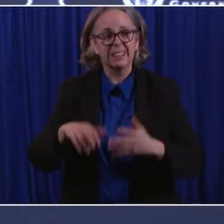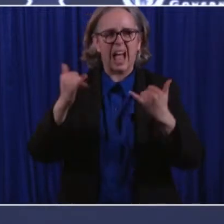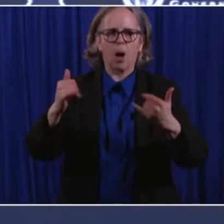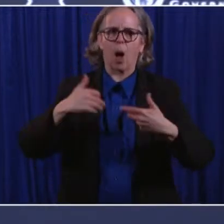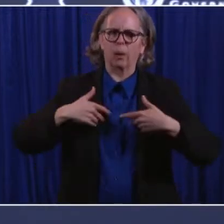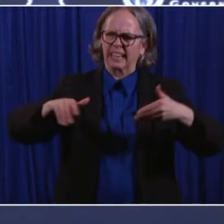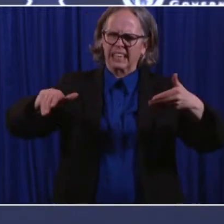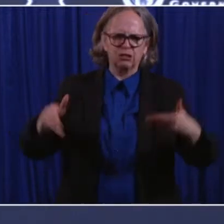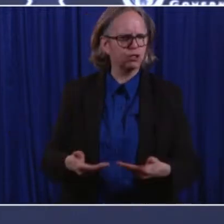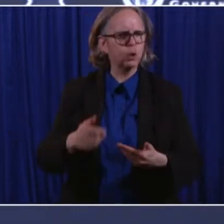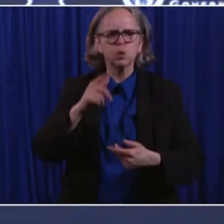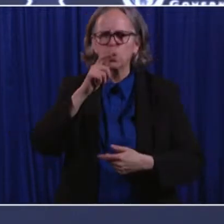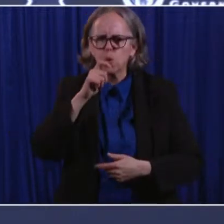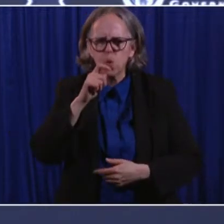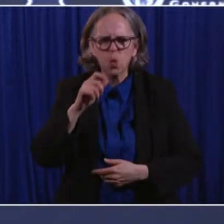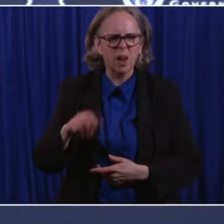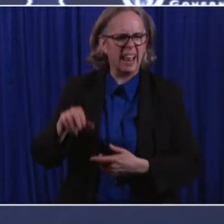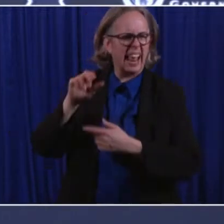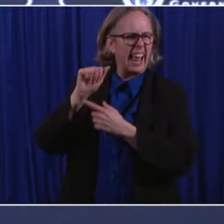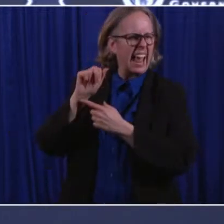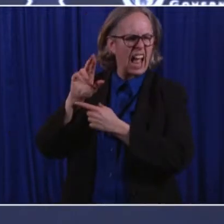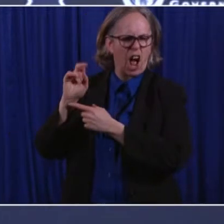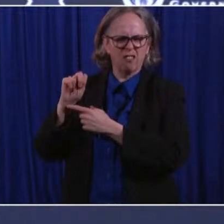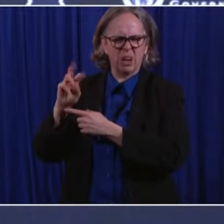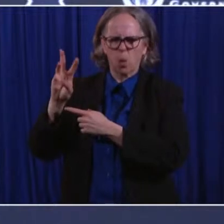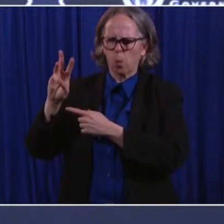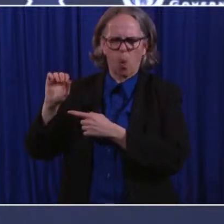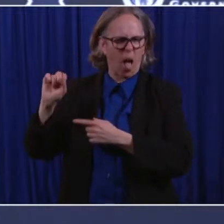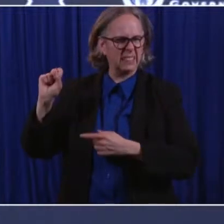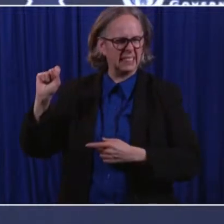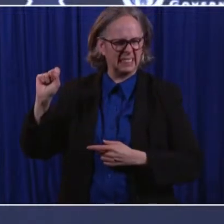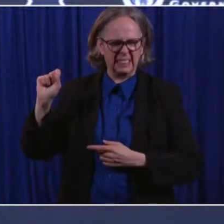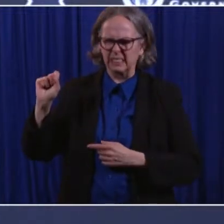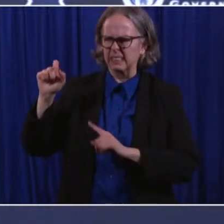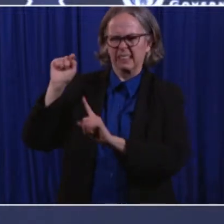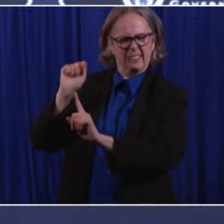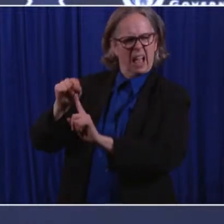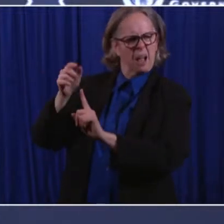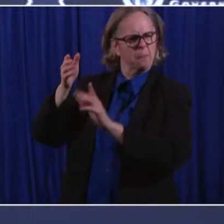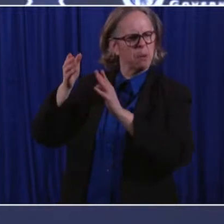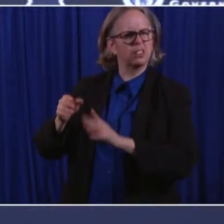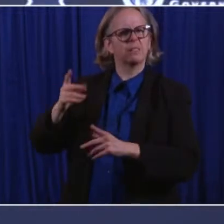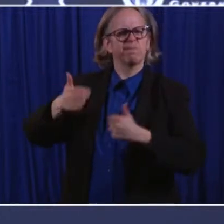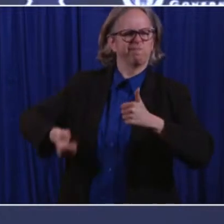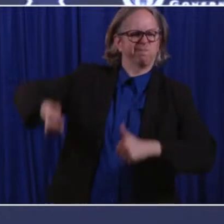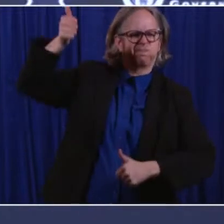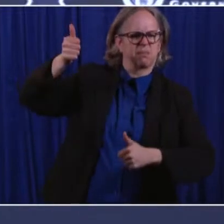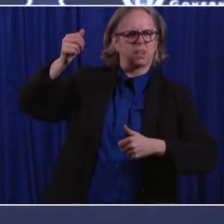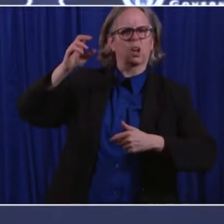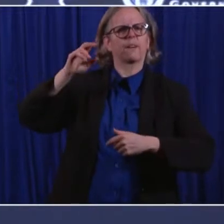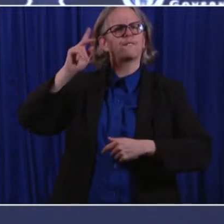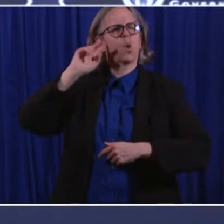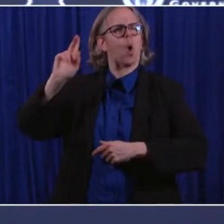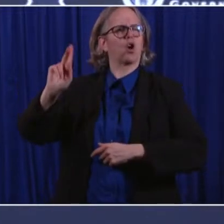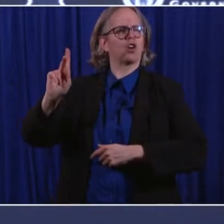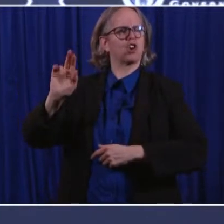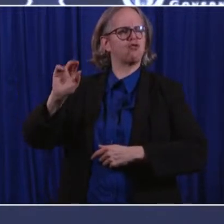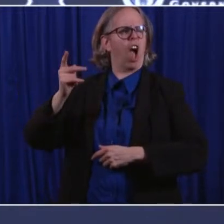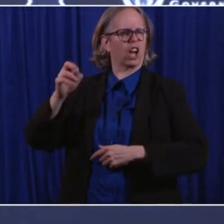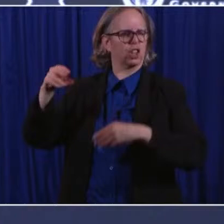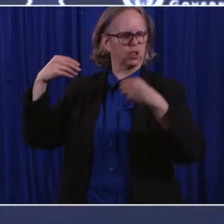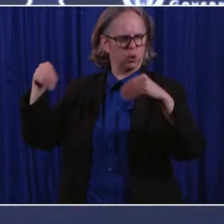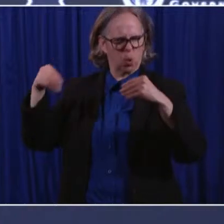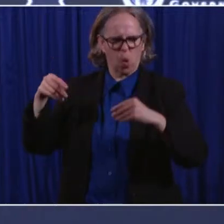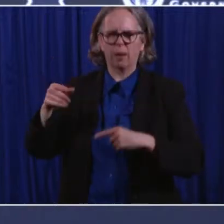corporate affiliate, head of corporate affairs manager for Kroger. And she and I have had a chance, and Fran, to talk a little